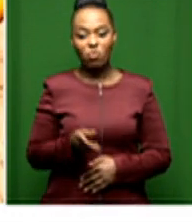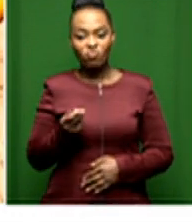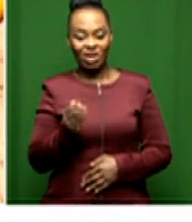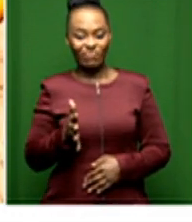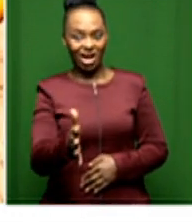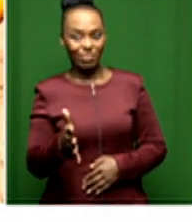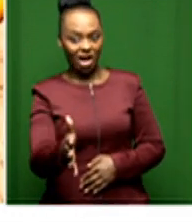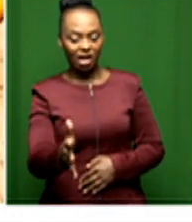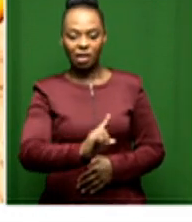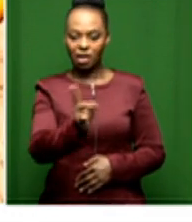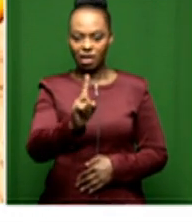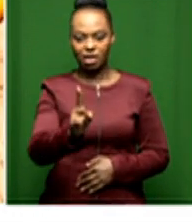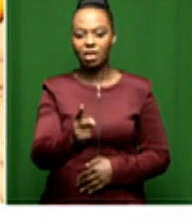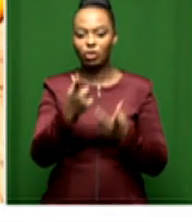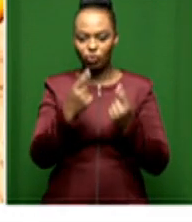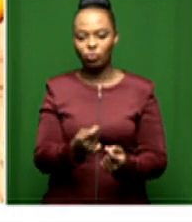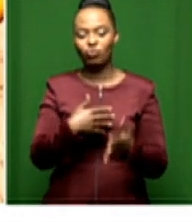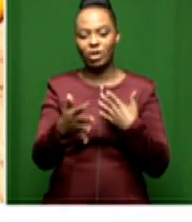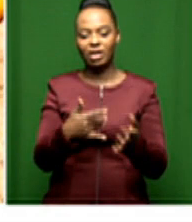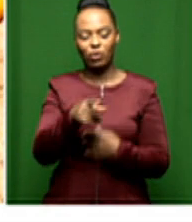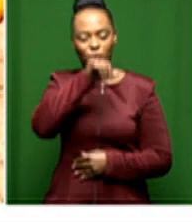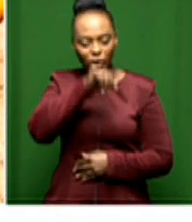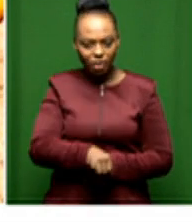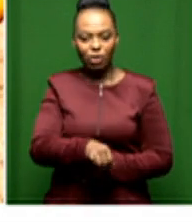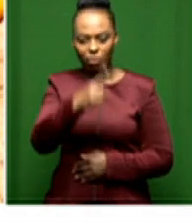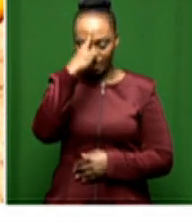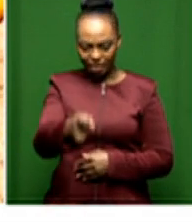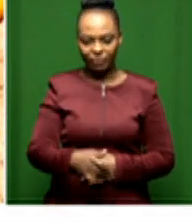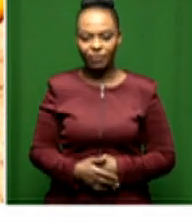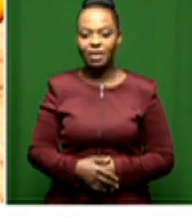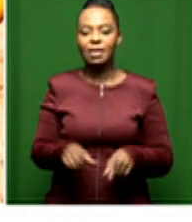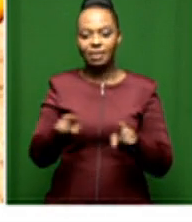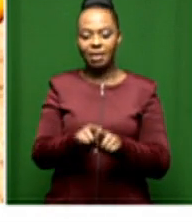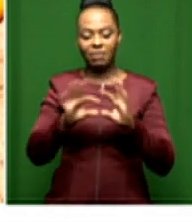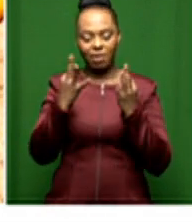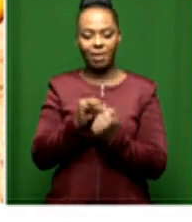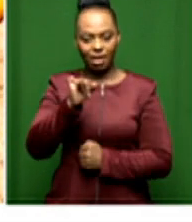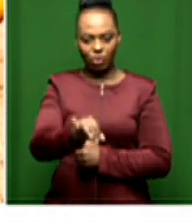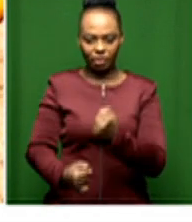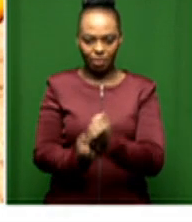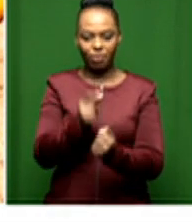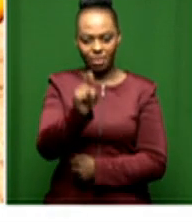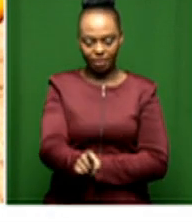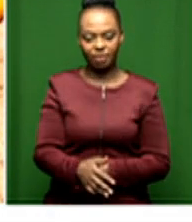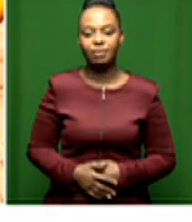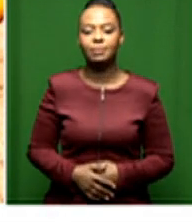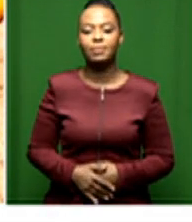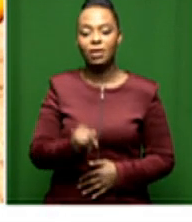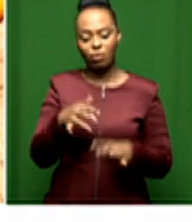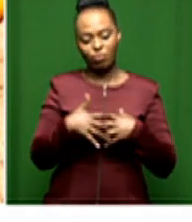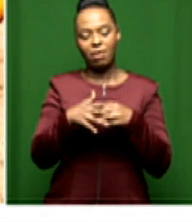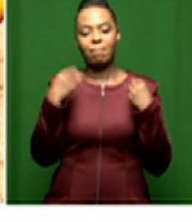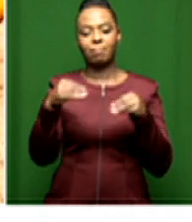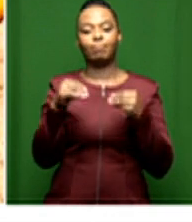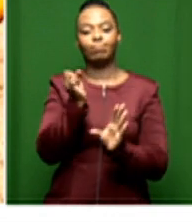money, trust me, it will get there. But have a supportive family, have people who support you, have